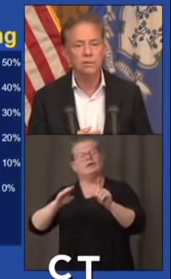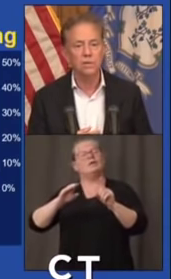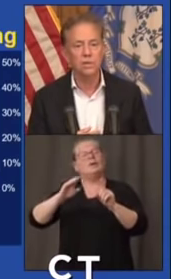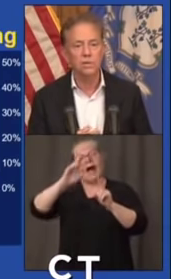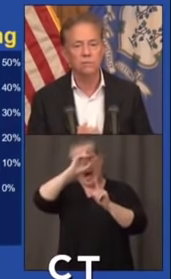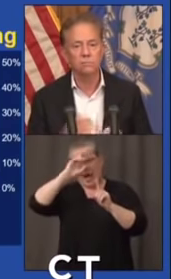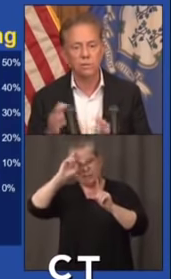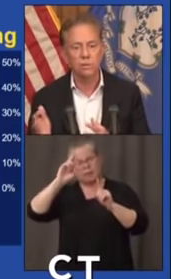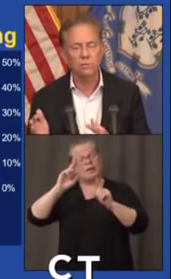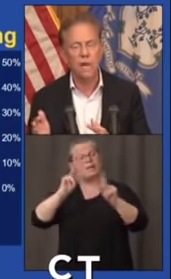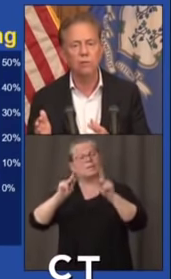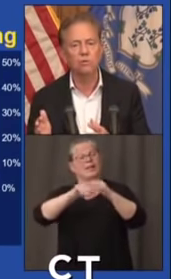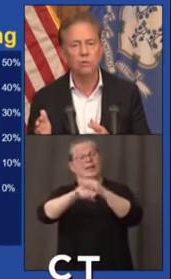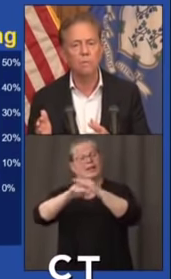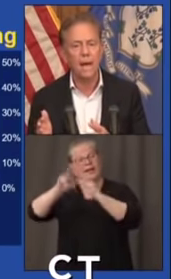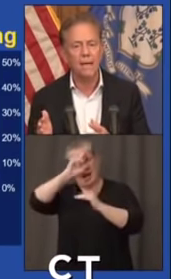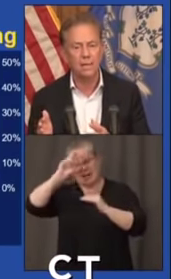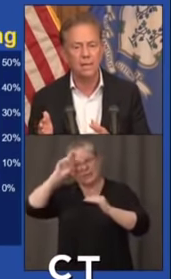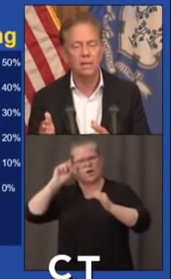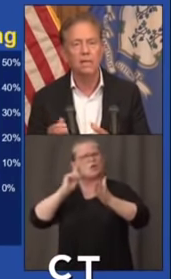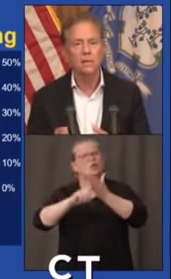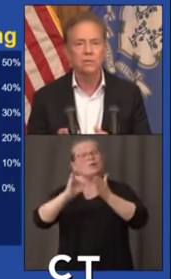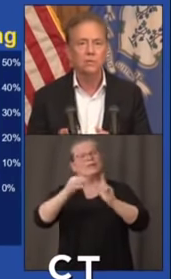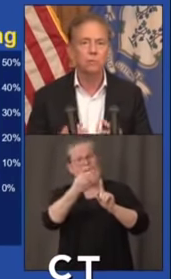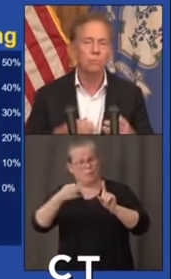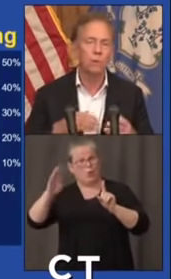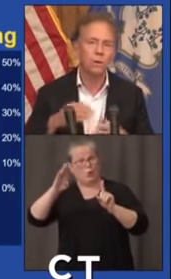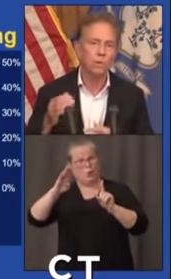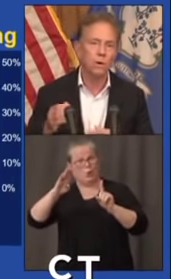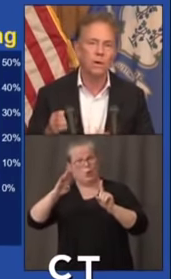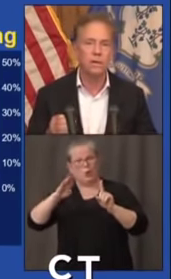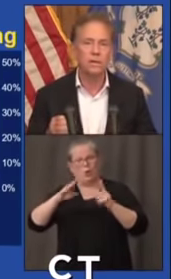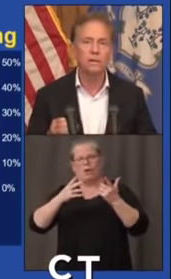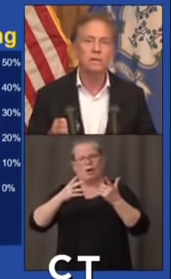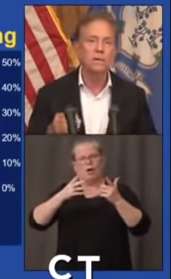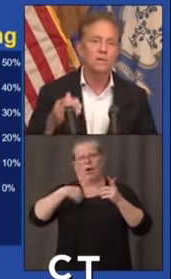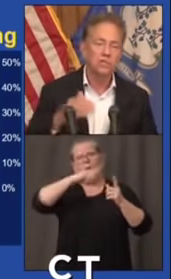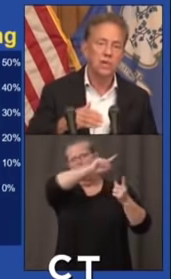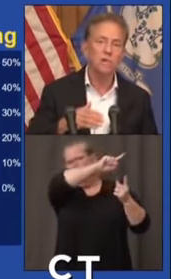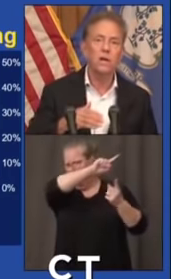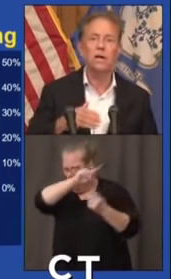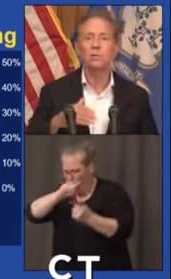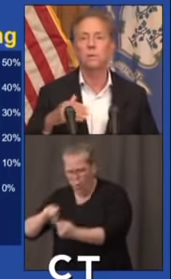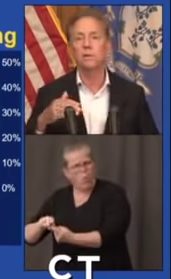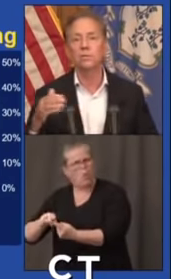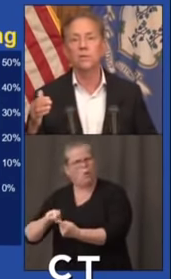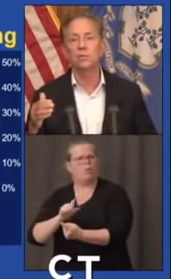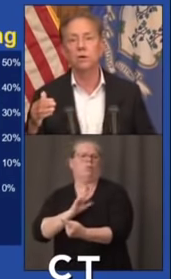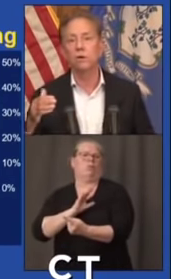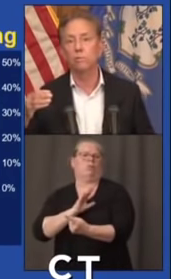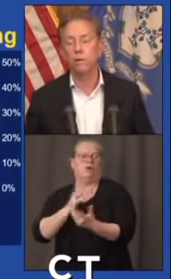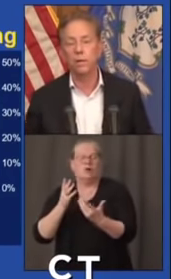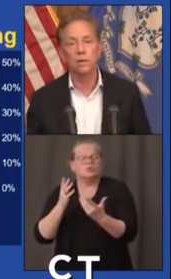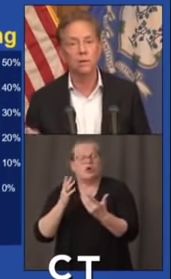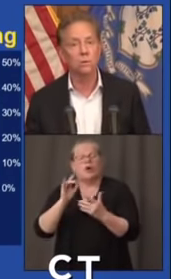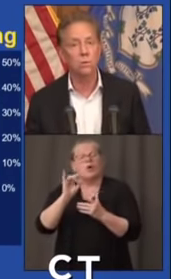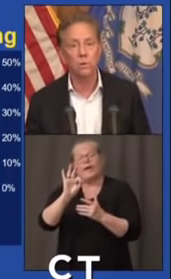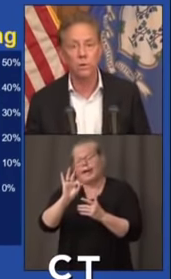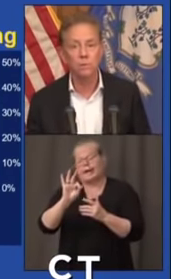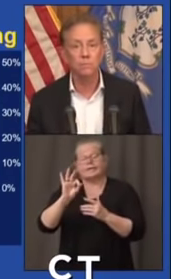is down dramatically. So whether we're at 70 hospitalizations